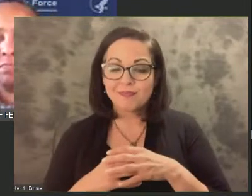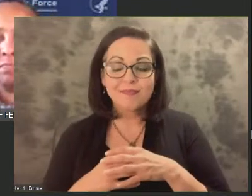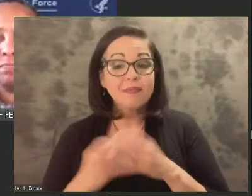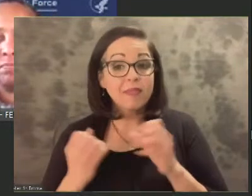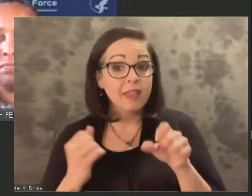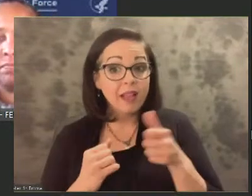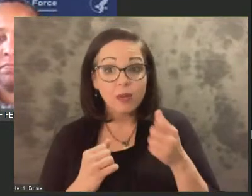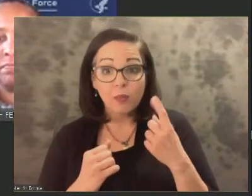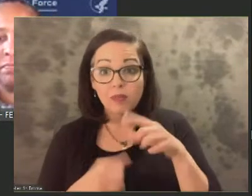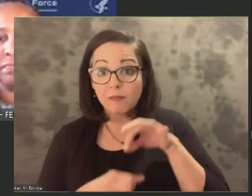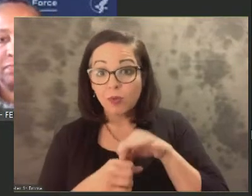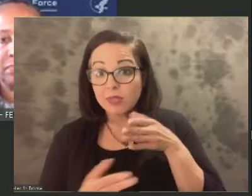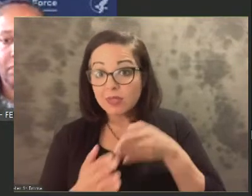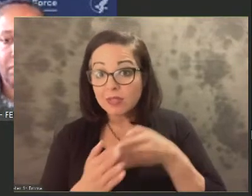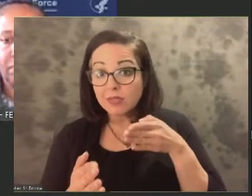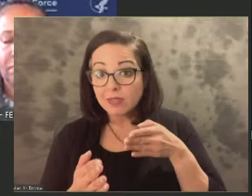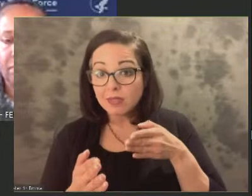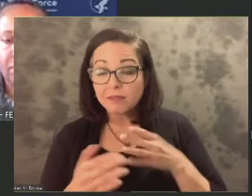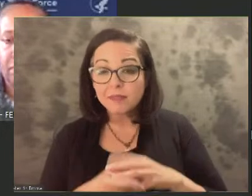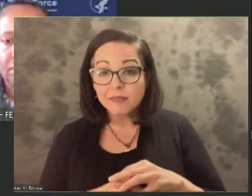Any nays?